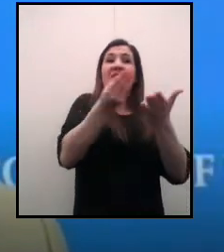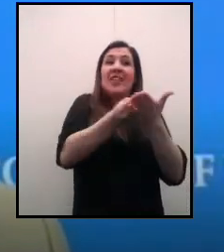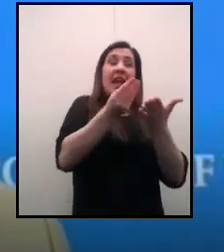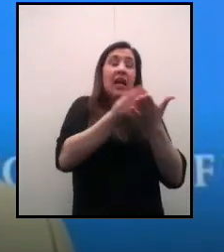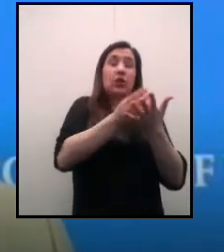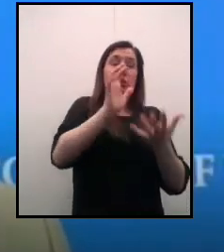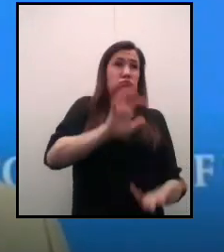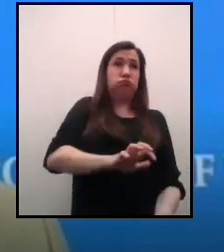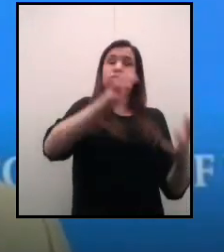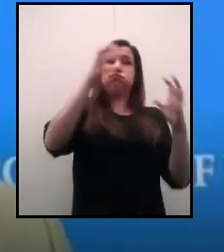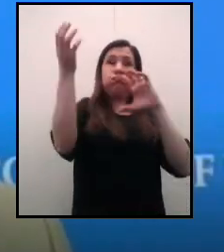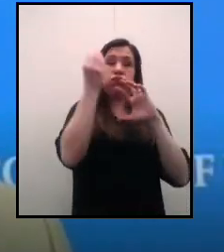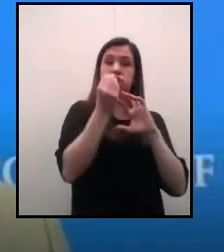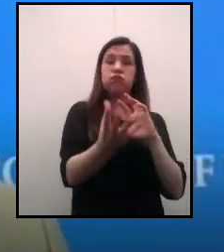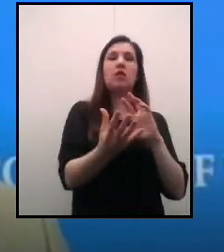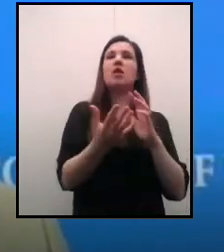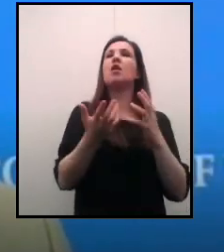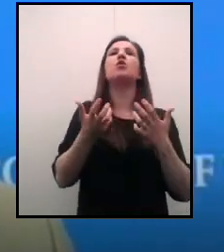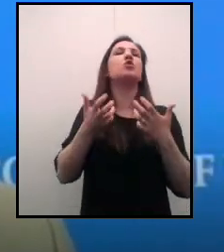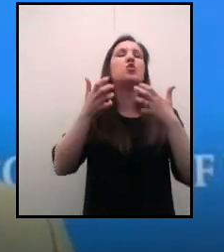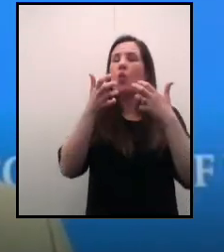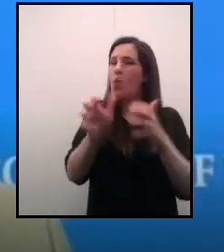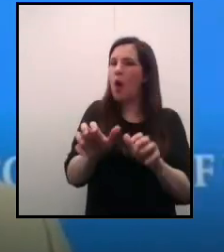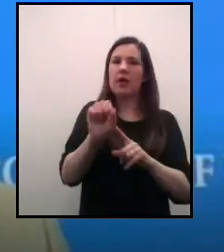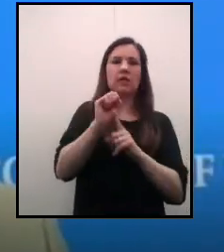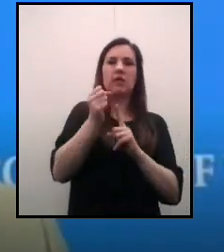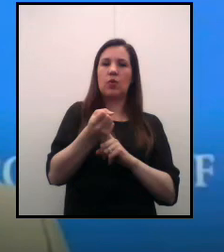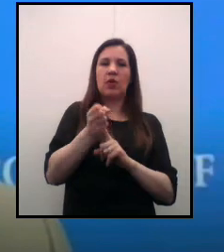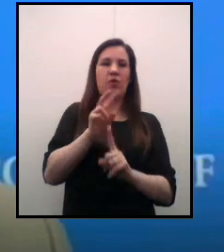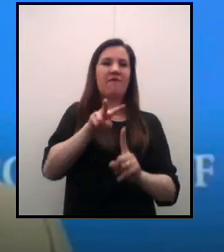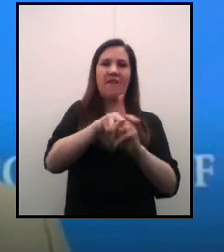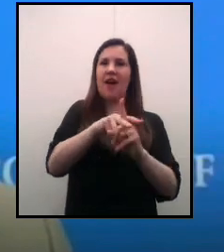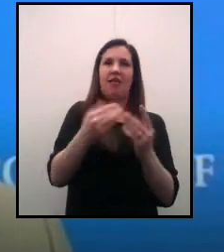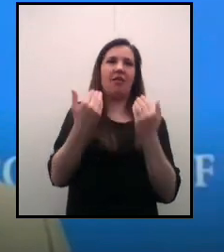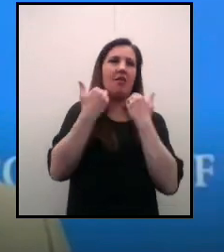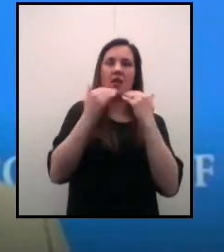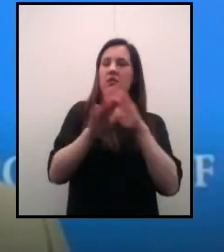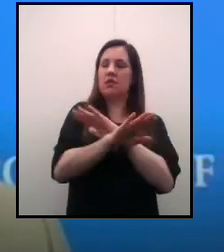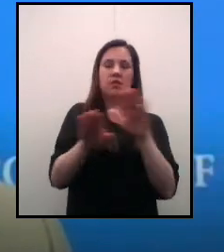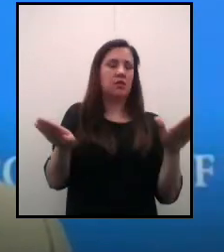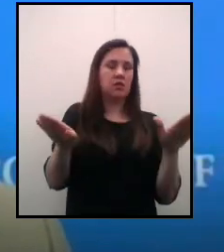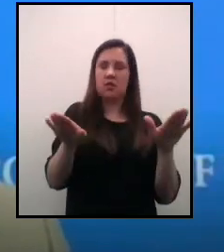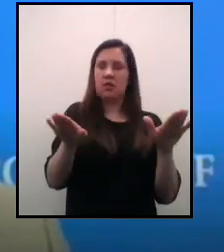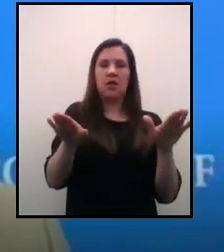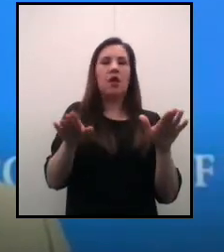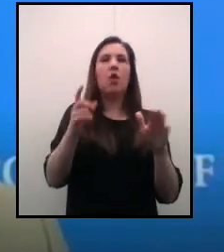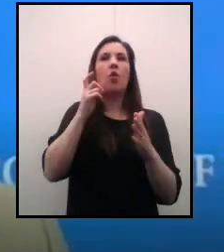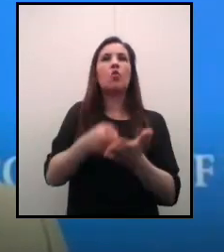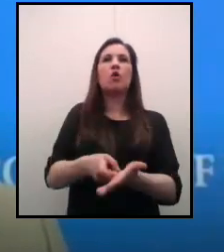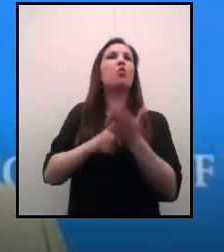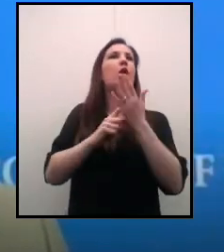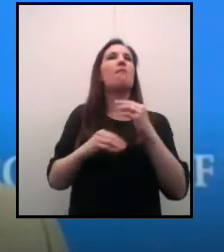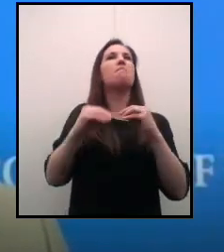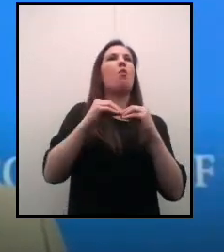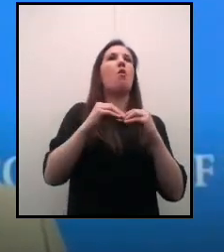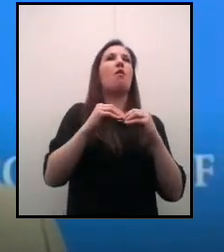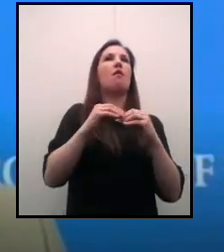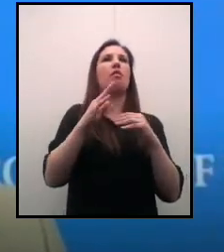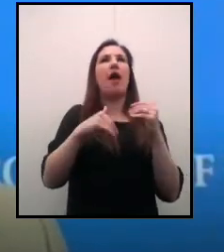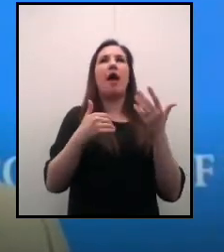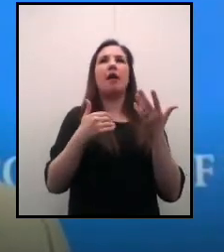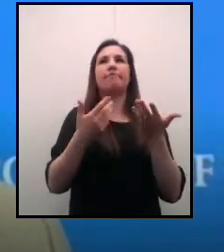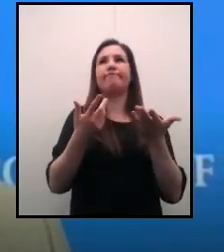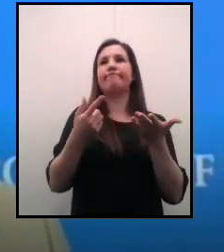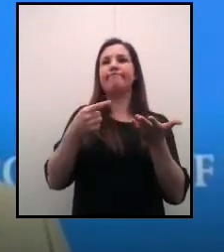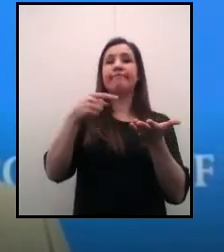condition. And you don't want to be in a situation where you're filing bankruptcy, because it would require more than just getting rid of some debt on